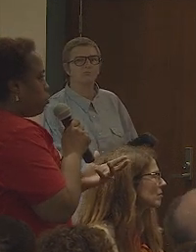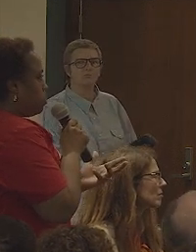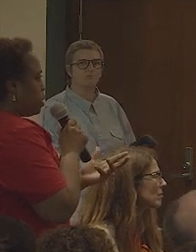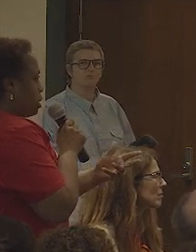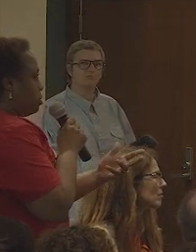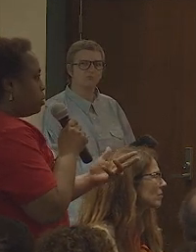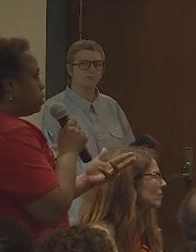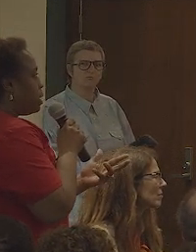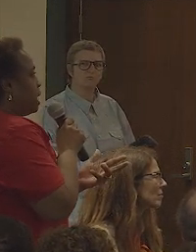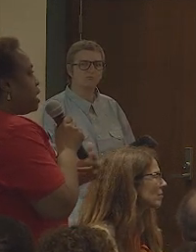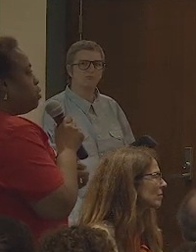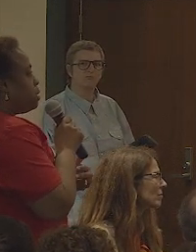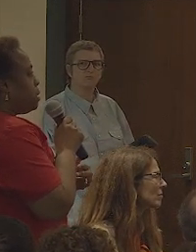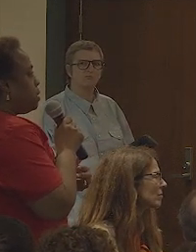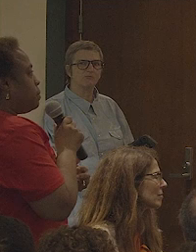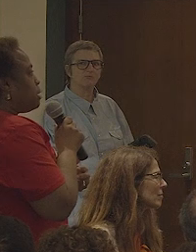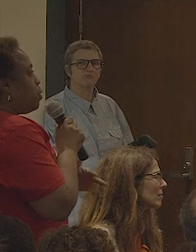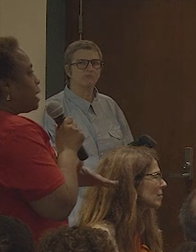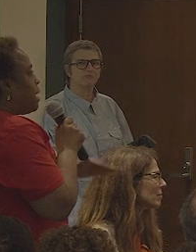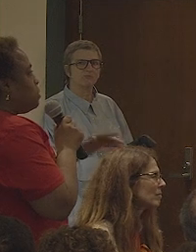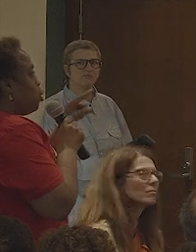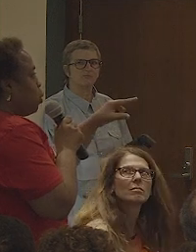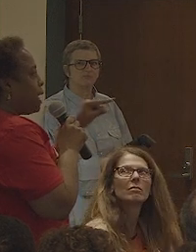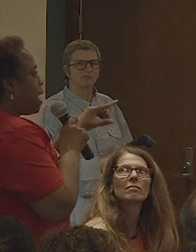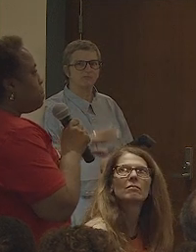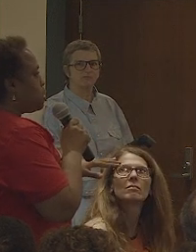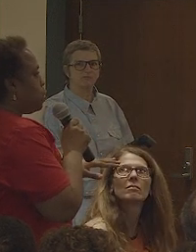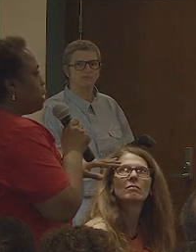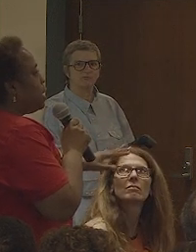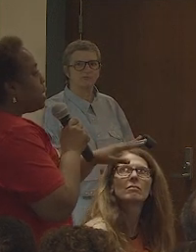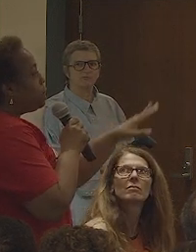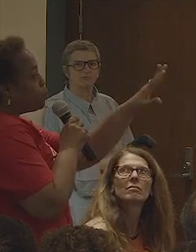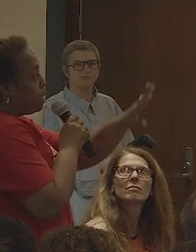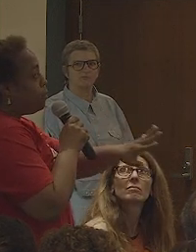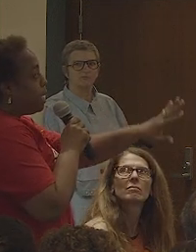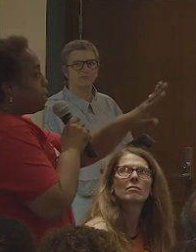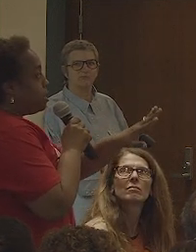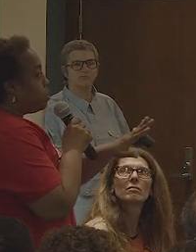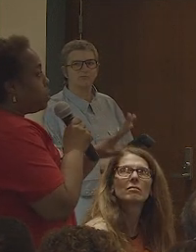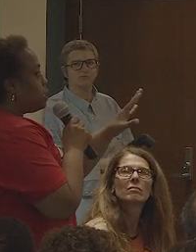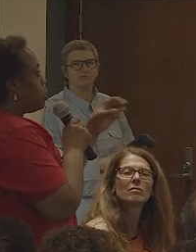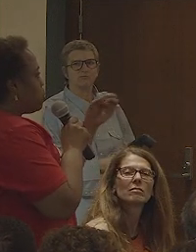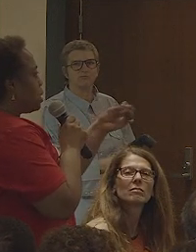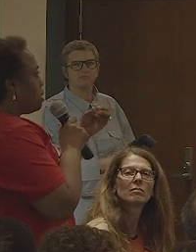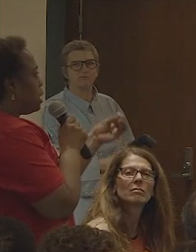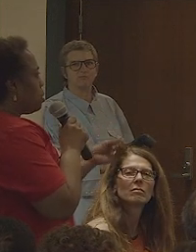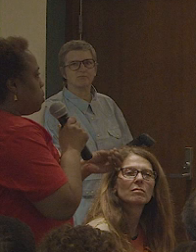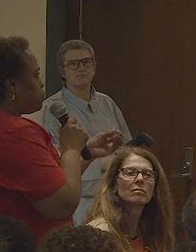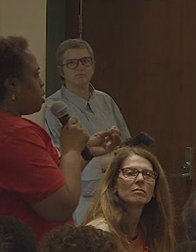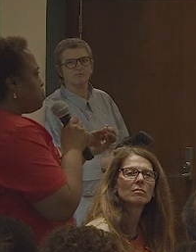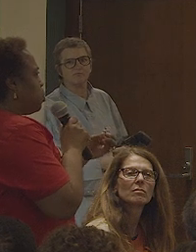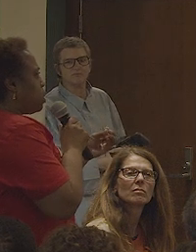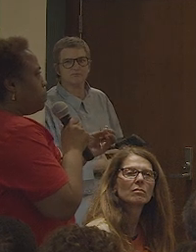with other gun owners. They look at me and they're like, I can't mess with. They can mess with anybody else, but when they start talking the